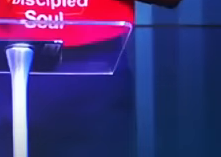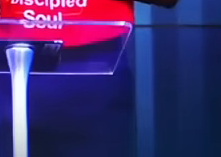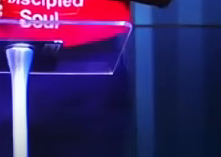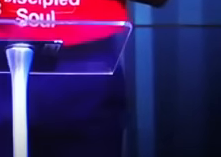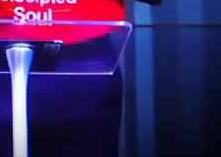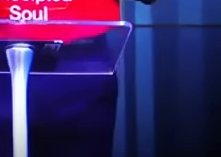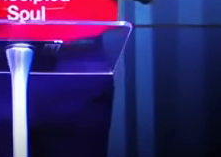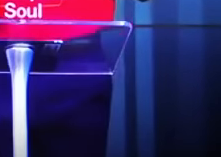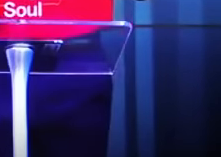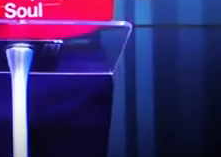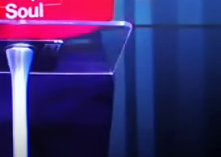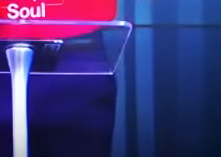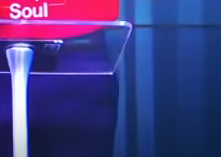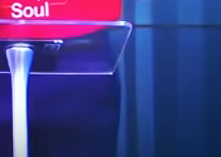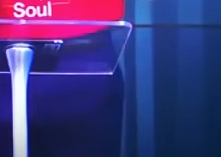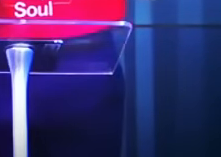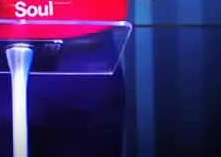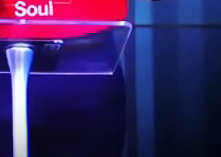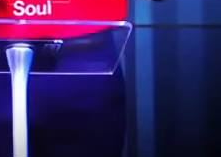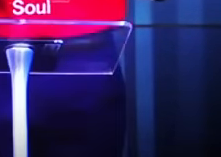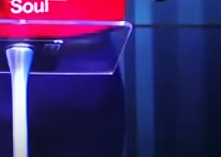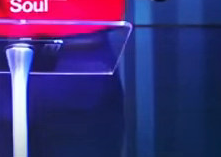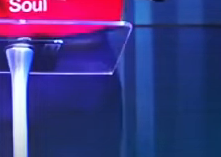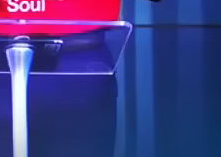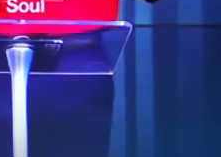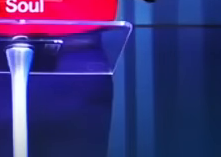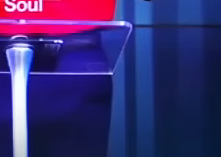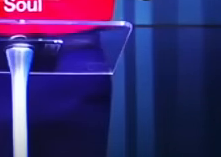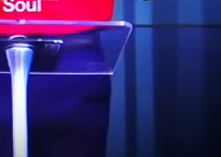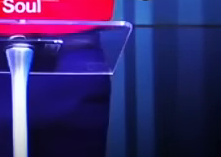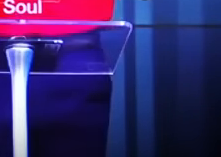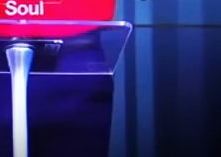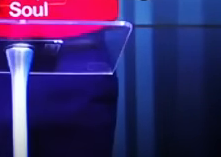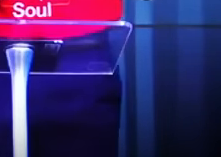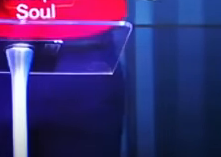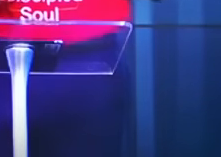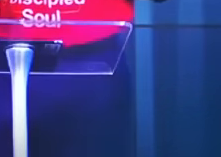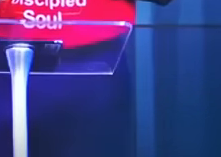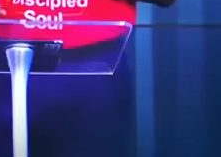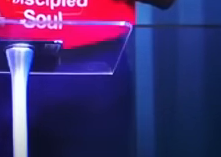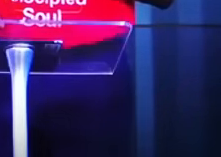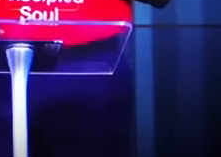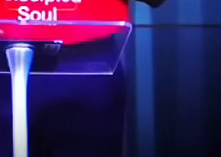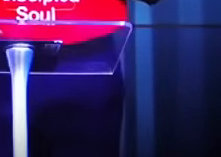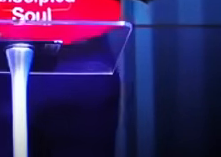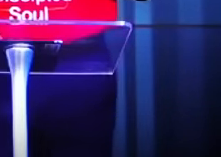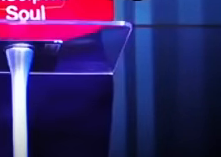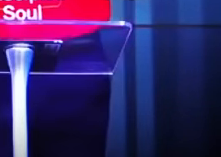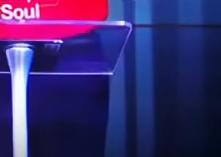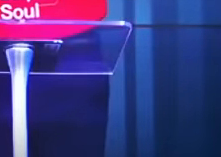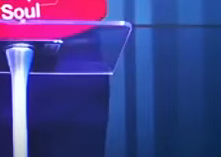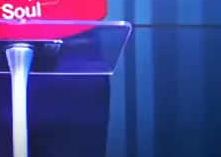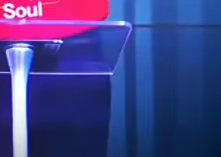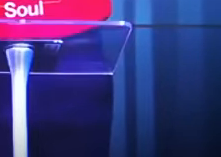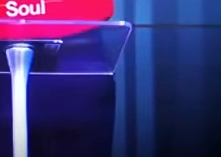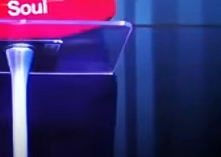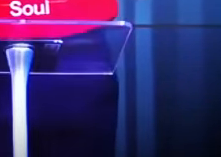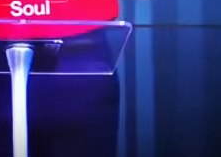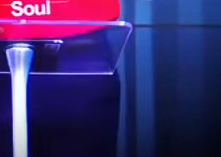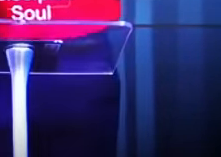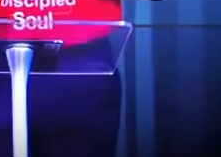So the fact that Pharaoh should allow Israel to go was repeated by Moses any time that he